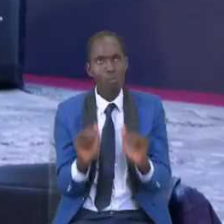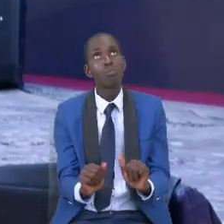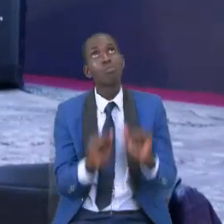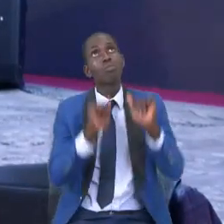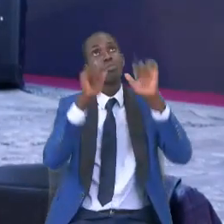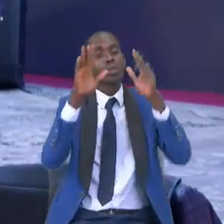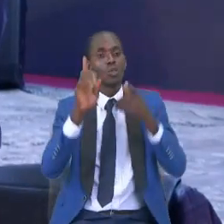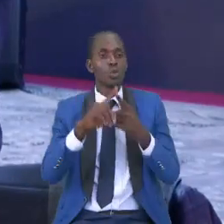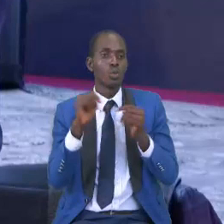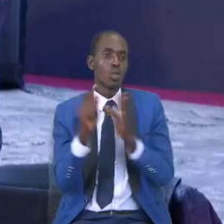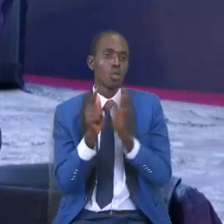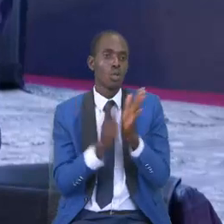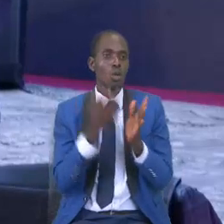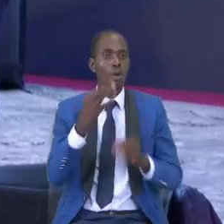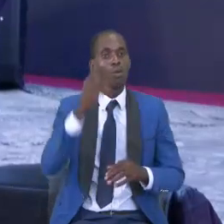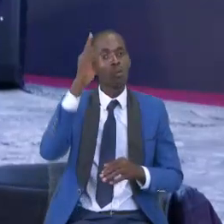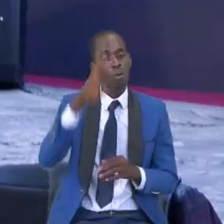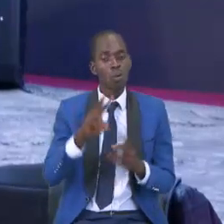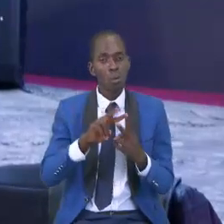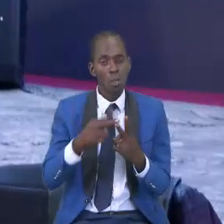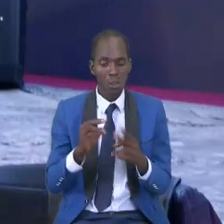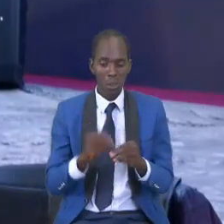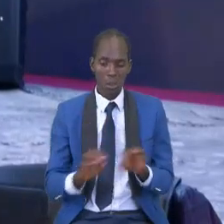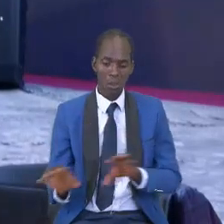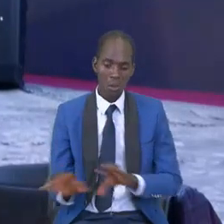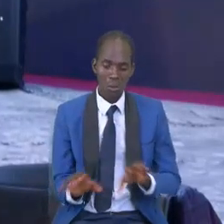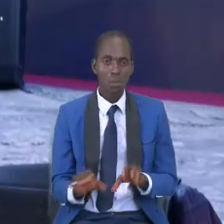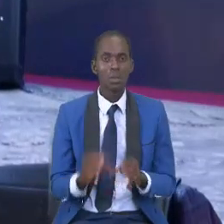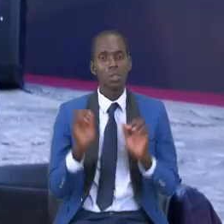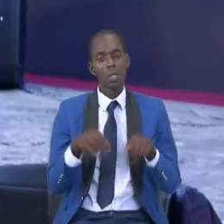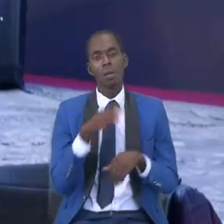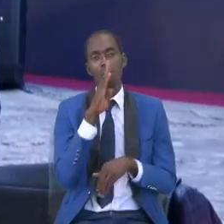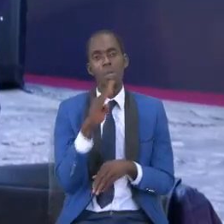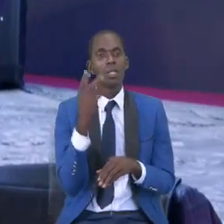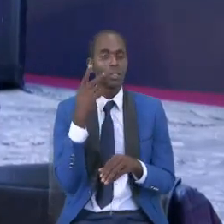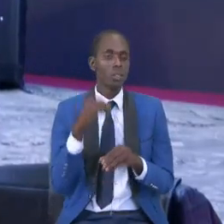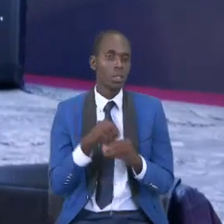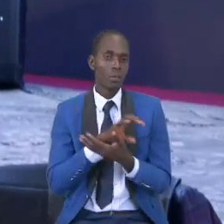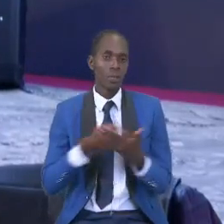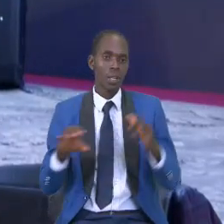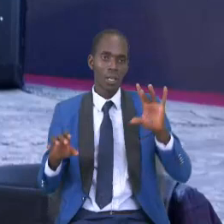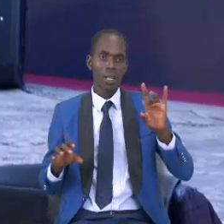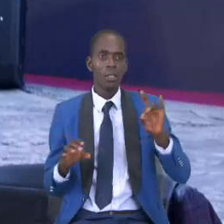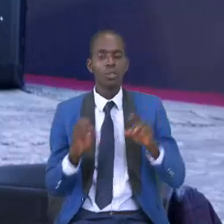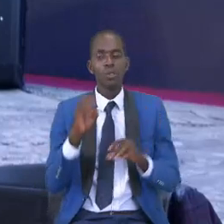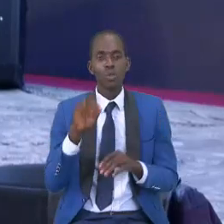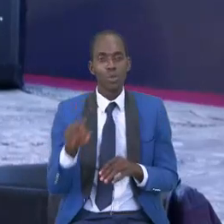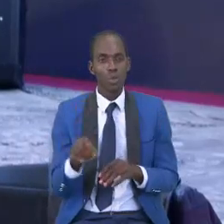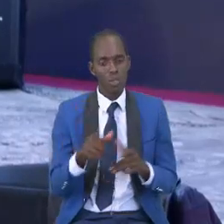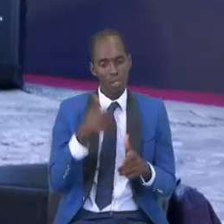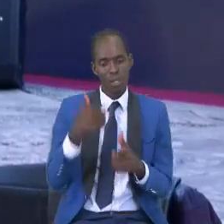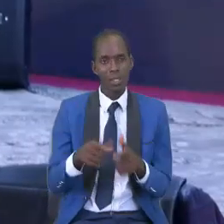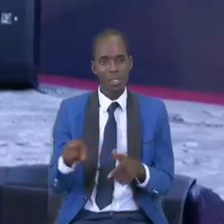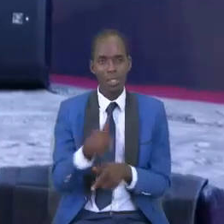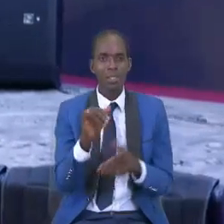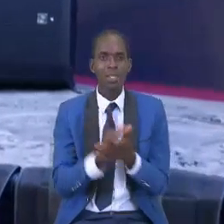of God, neither indeed can be. And then he tells us in verse 8, so then they that are in